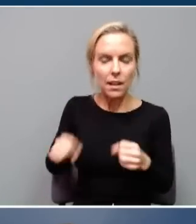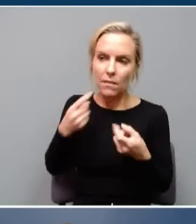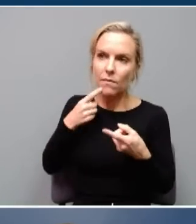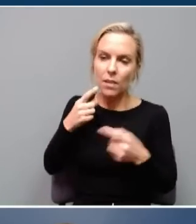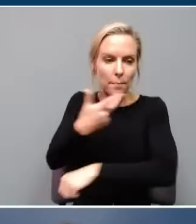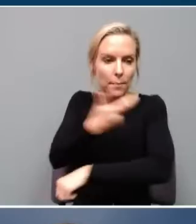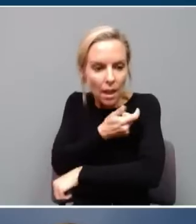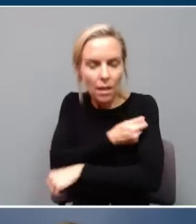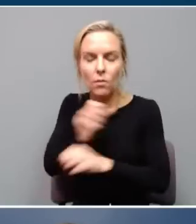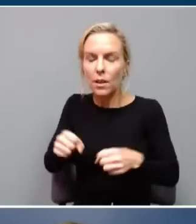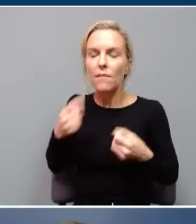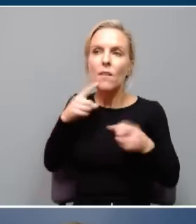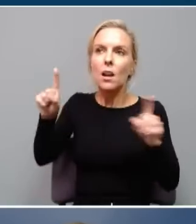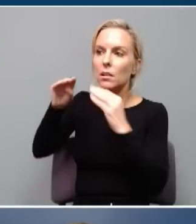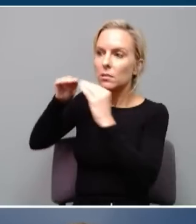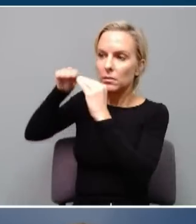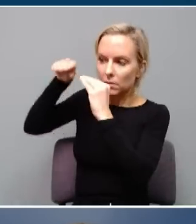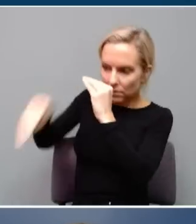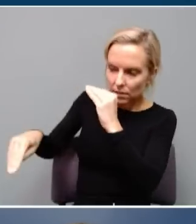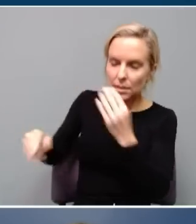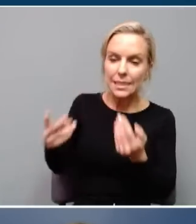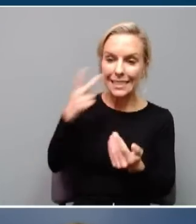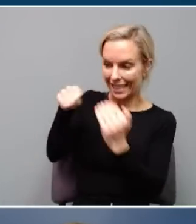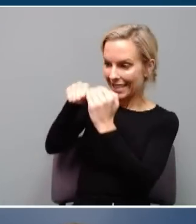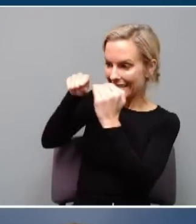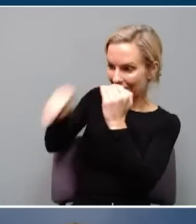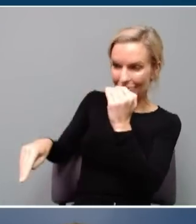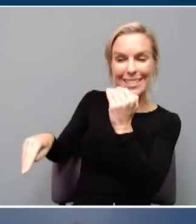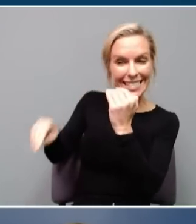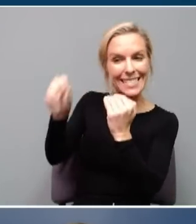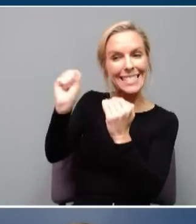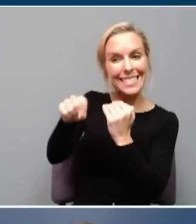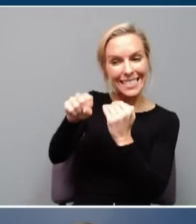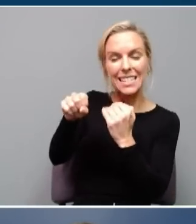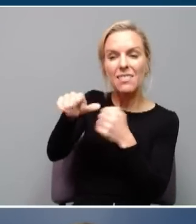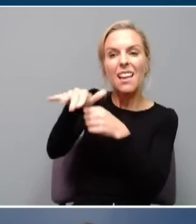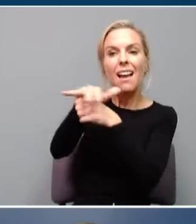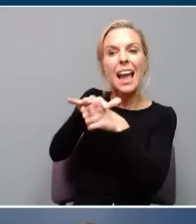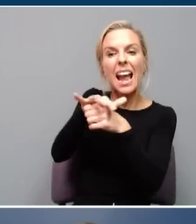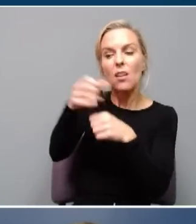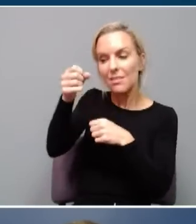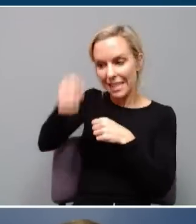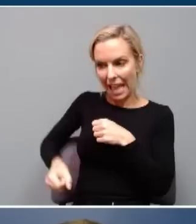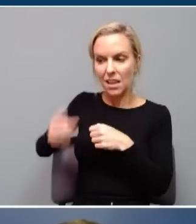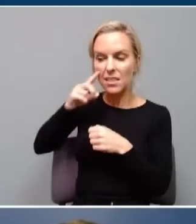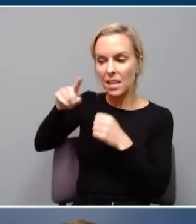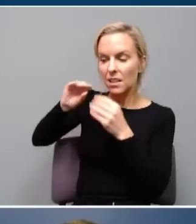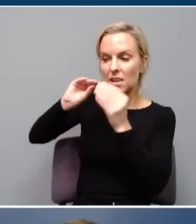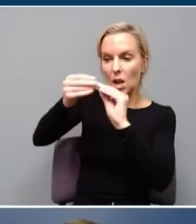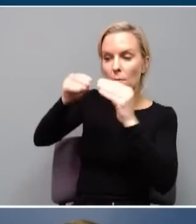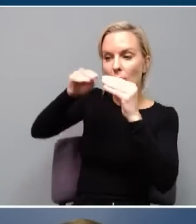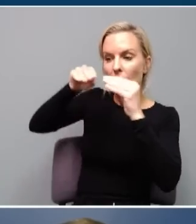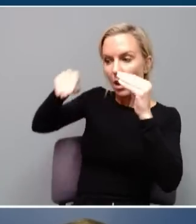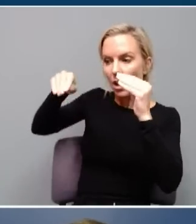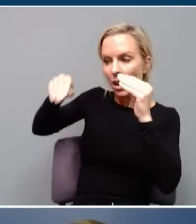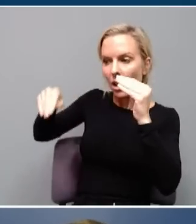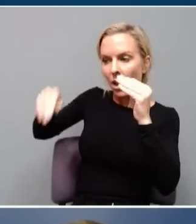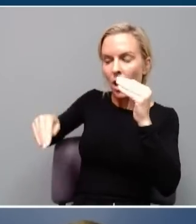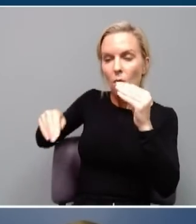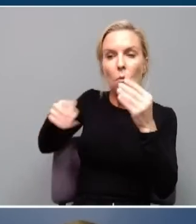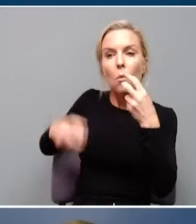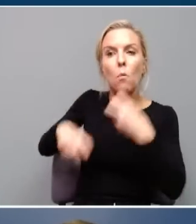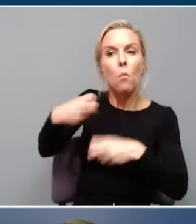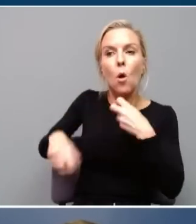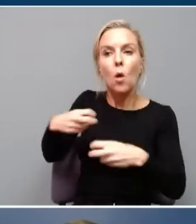say that while we do see some decreasing cases in areas to our south, we also see their hospitals still overrun in much worse